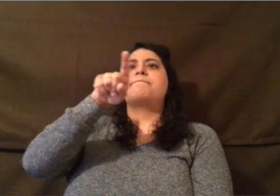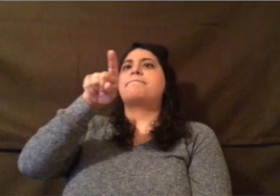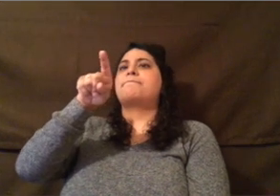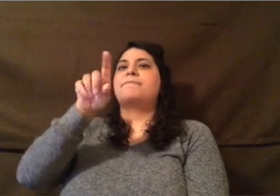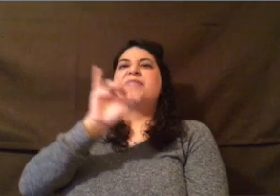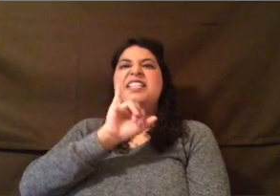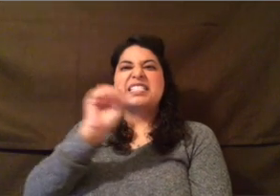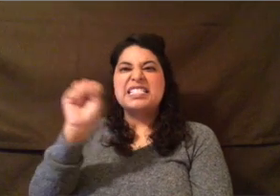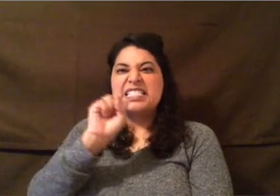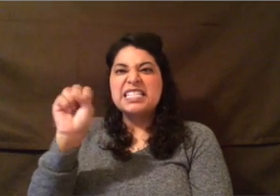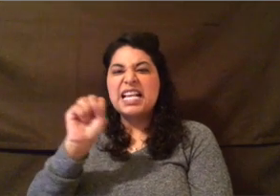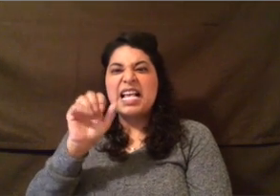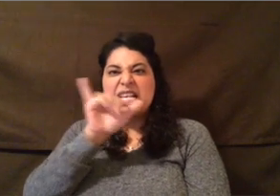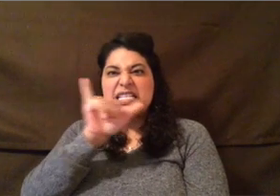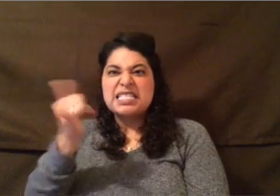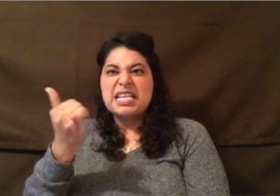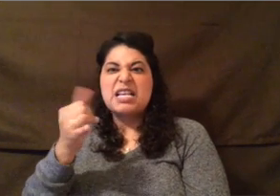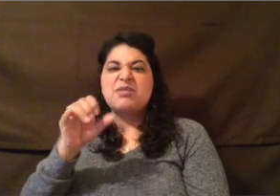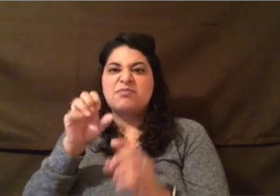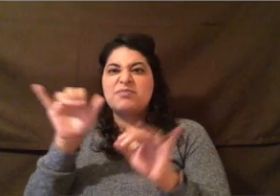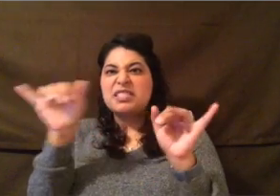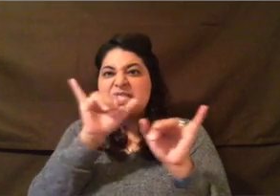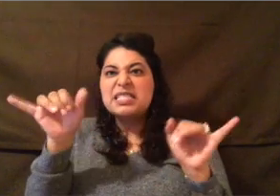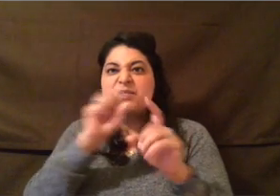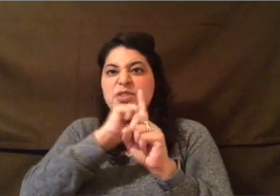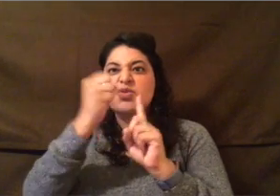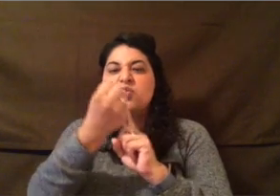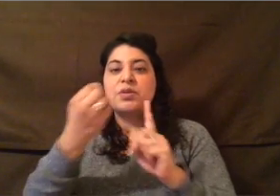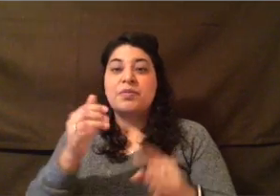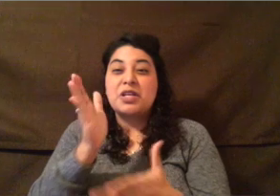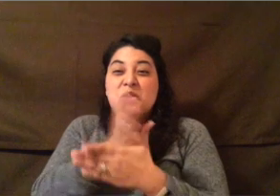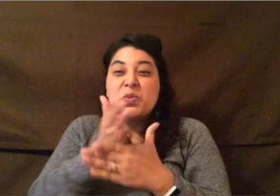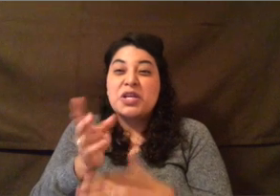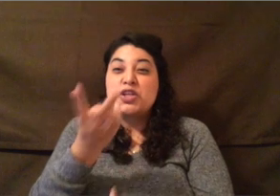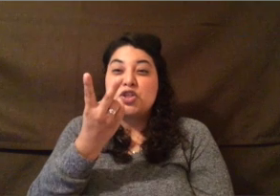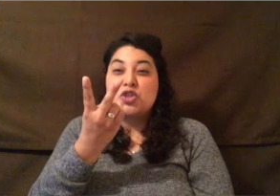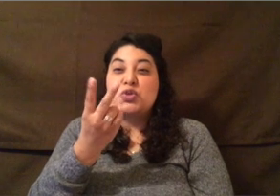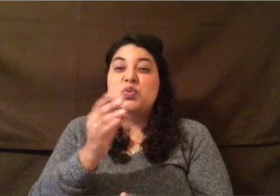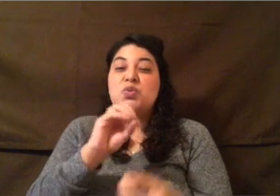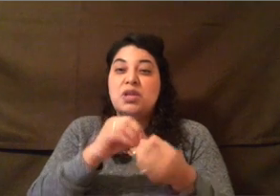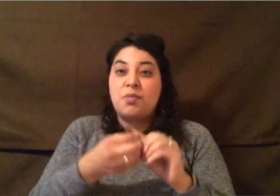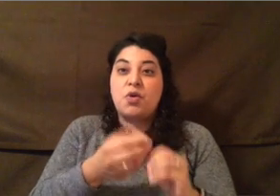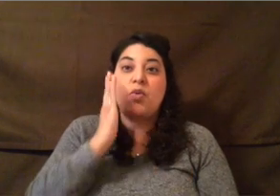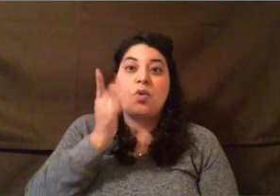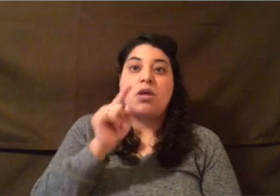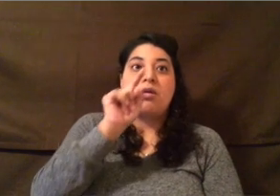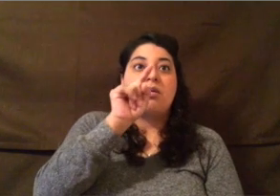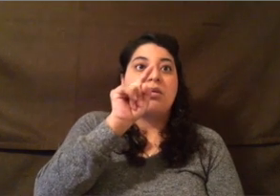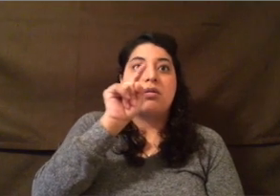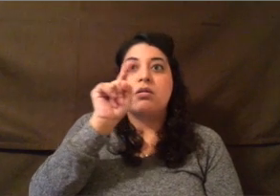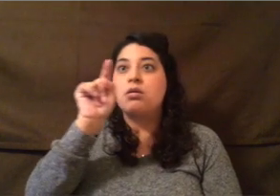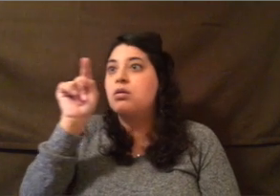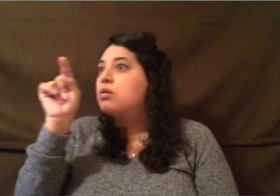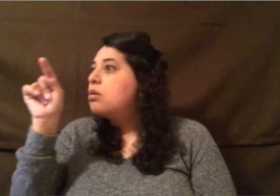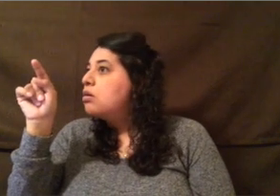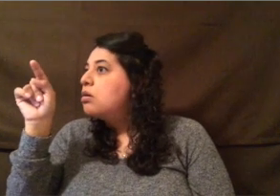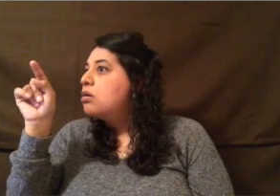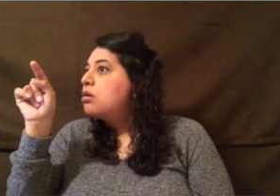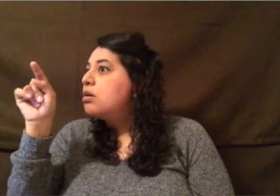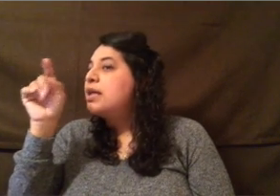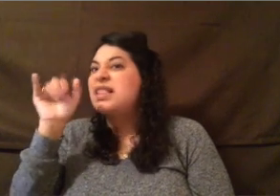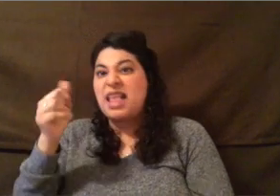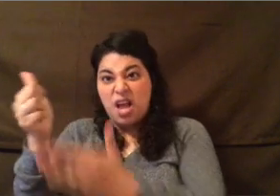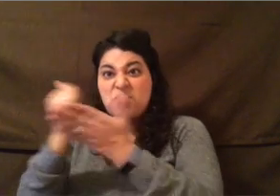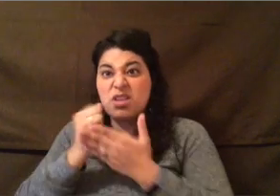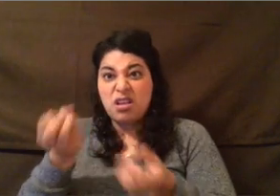where we are between two numbers. So we're going to draw a straight line. Okay, and that helps me out a